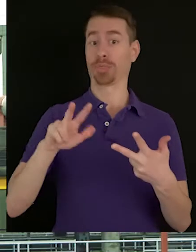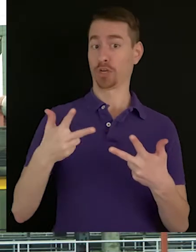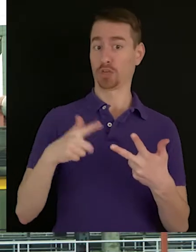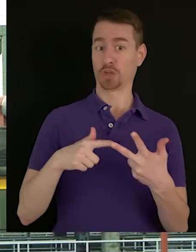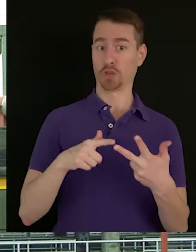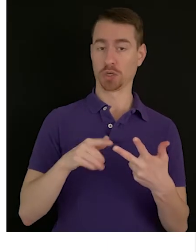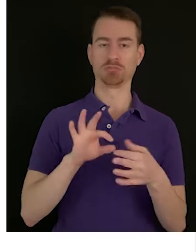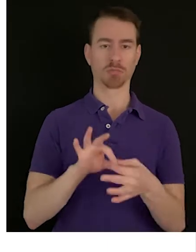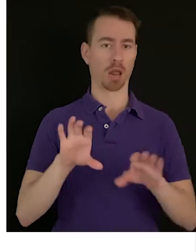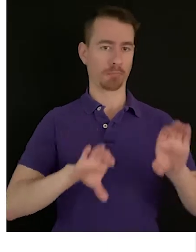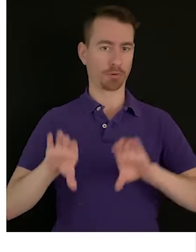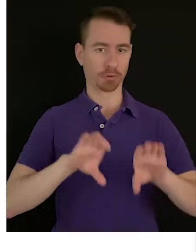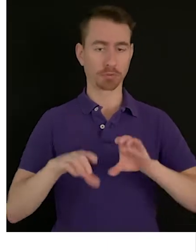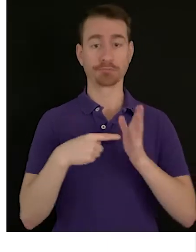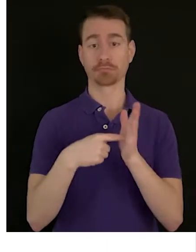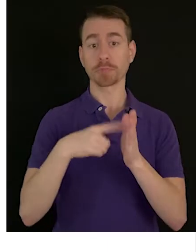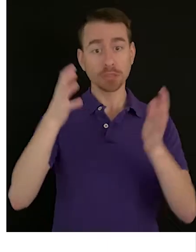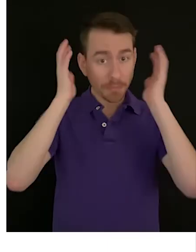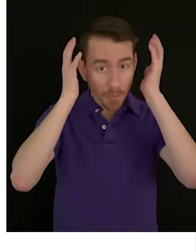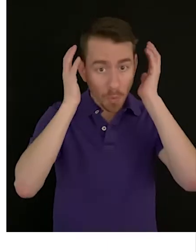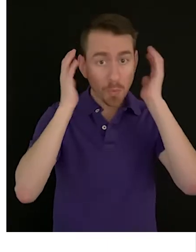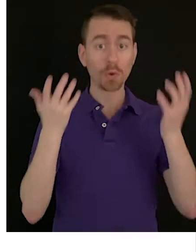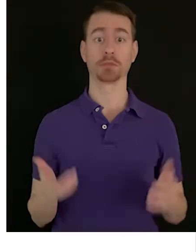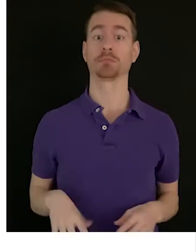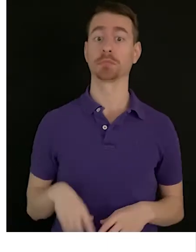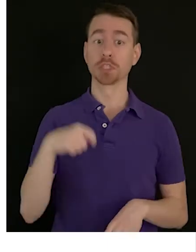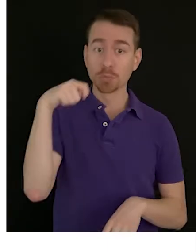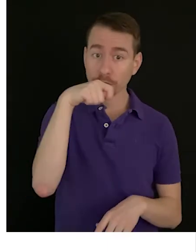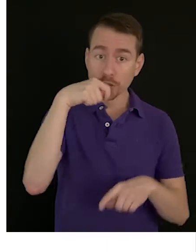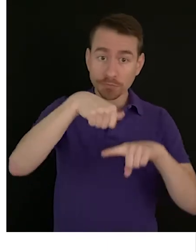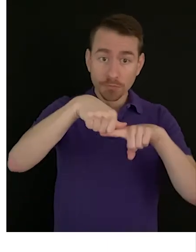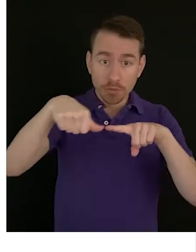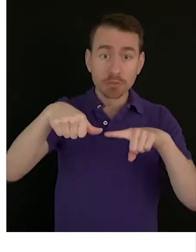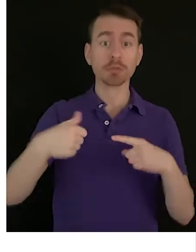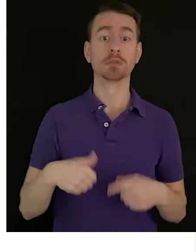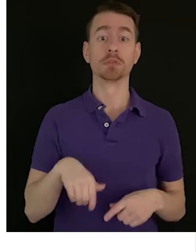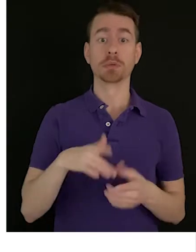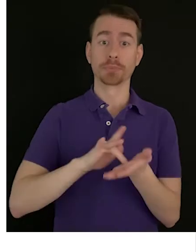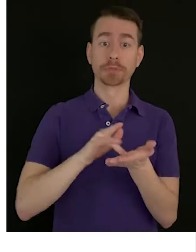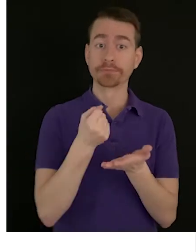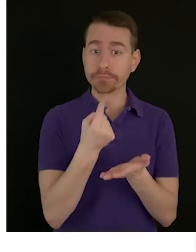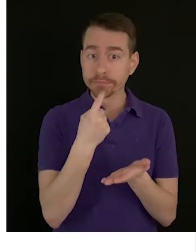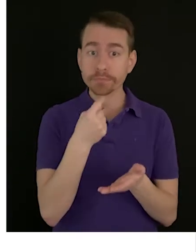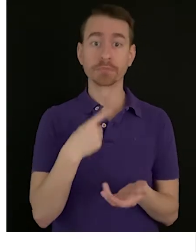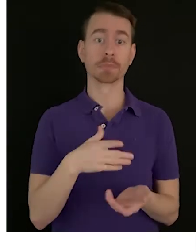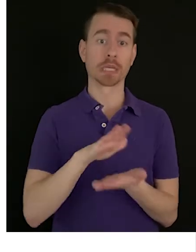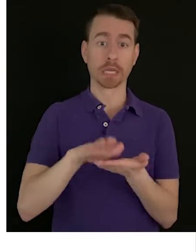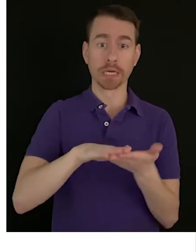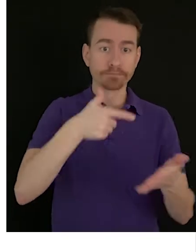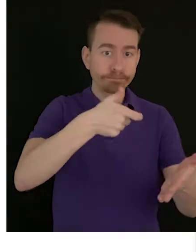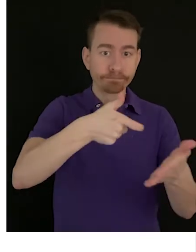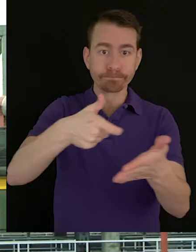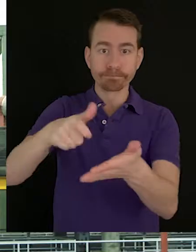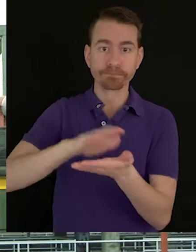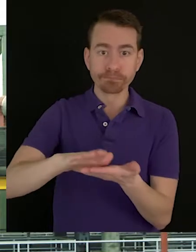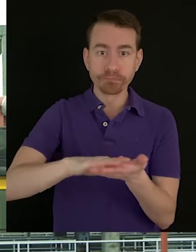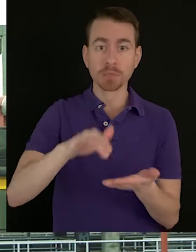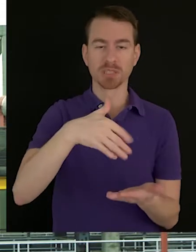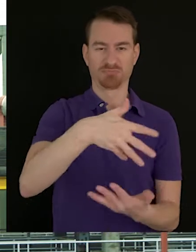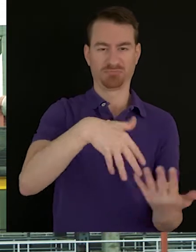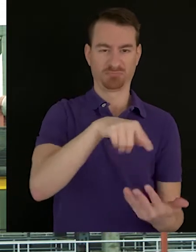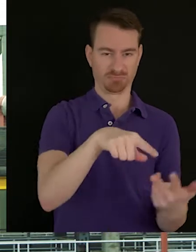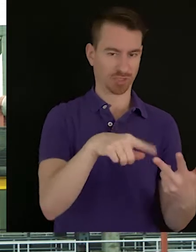third category is chemicals. Things like shampoo, conditioner, toothpaste, medications, and cleaning products. The